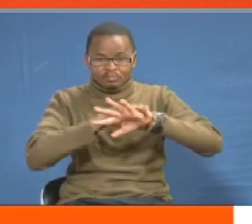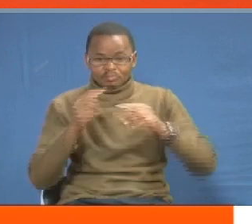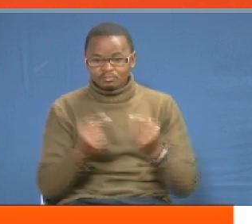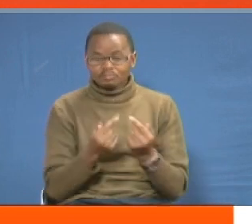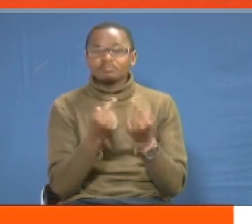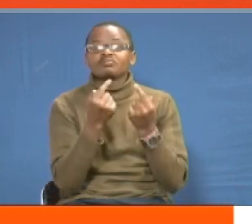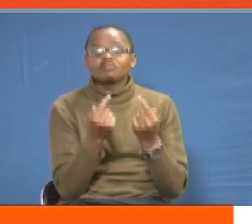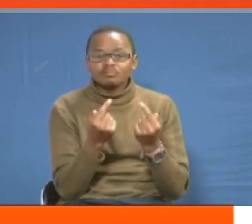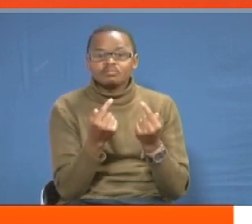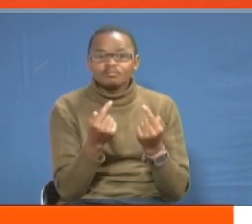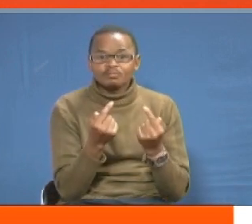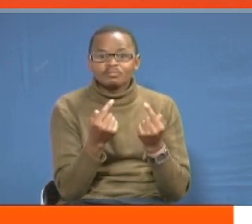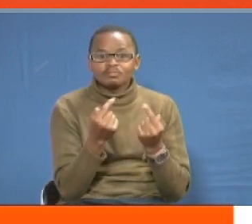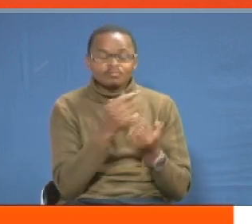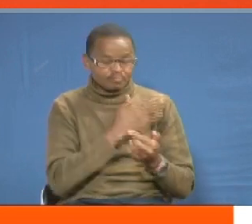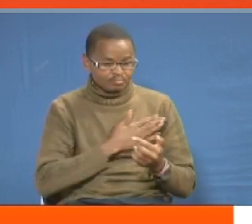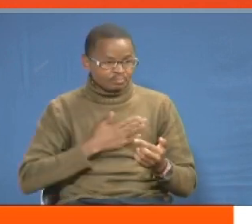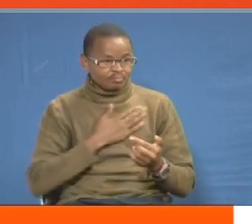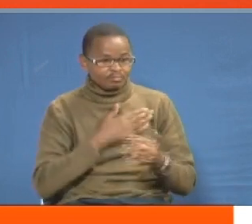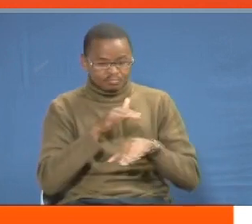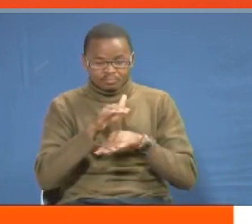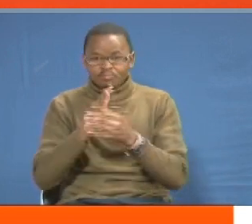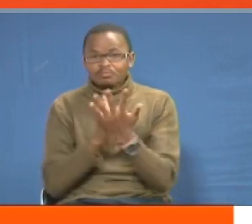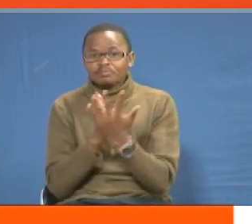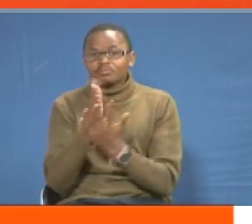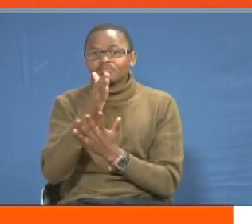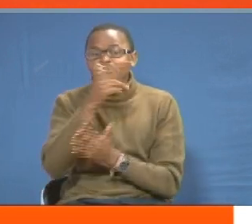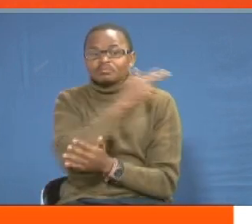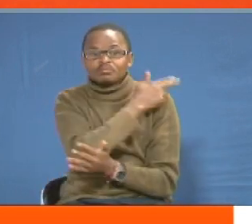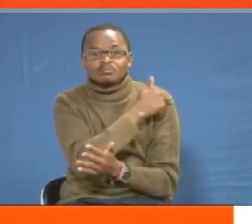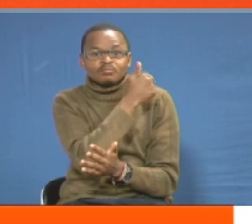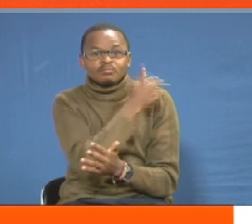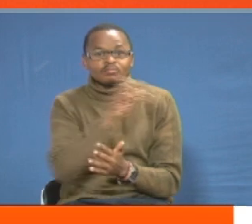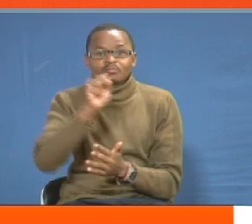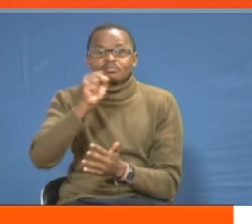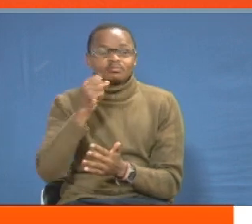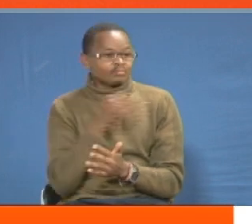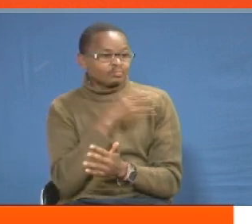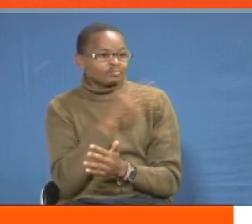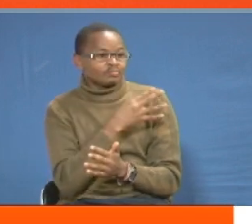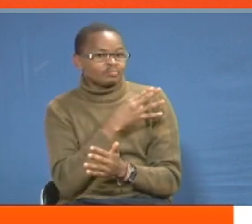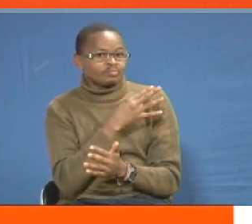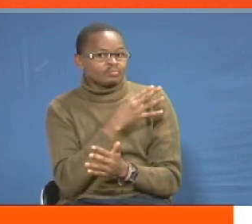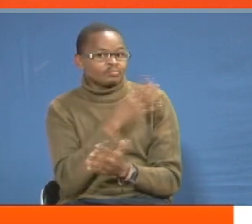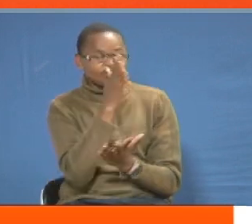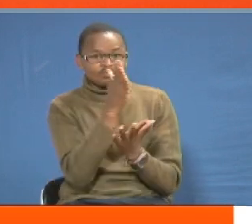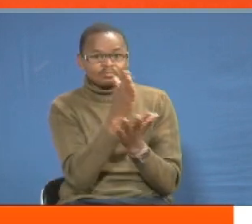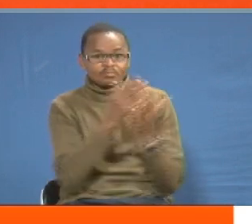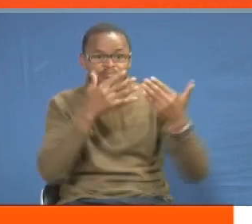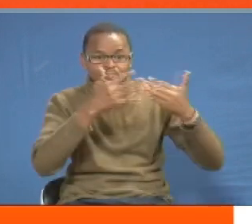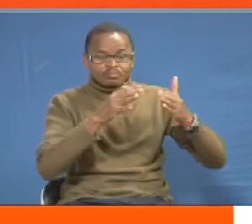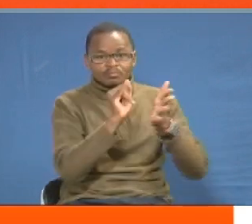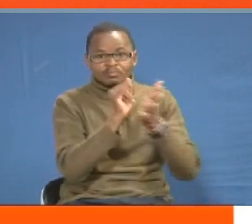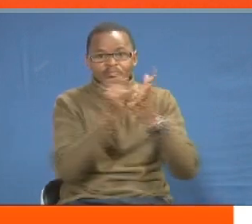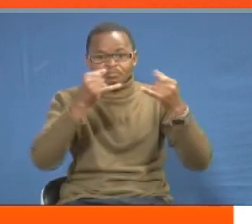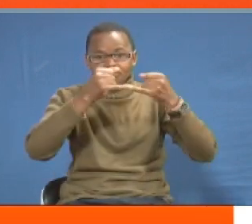faced violence, please follow through the hospital, there was fear. And we feel there were